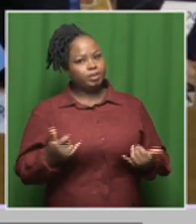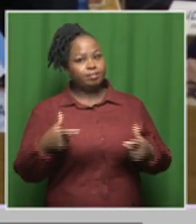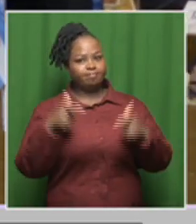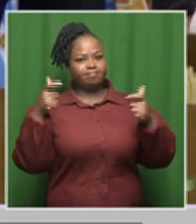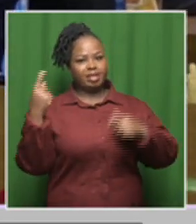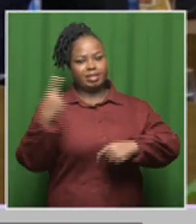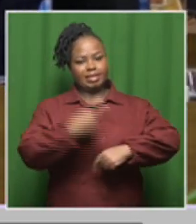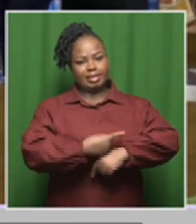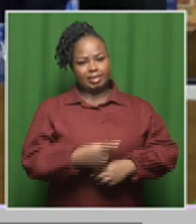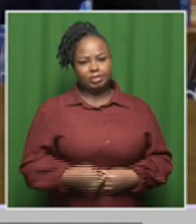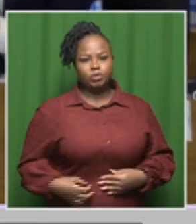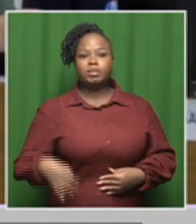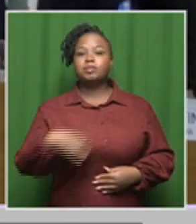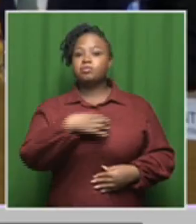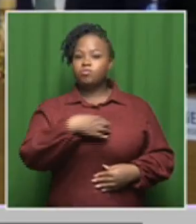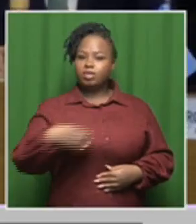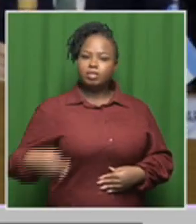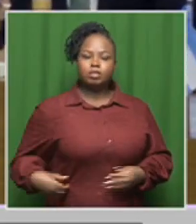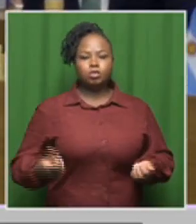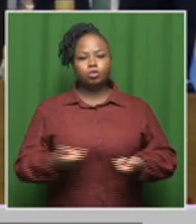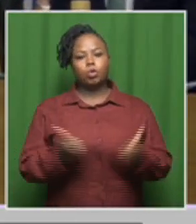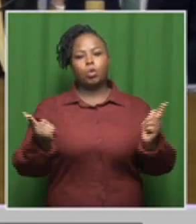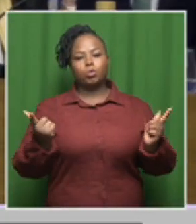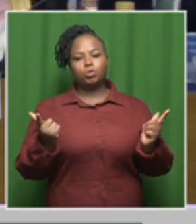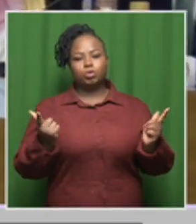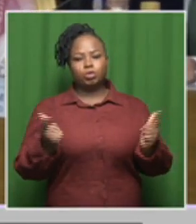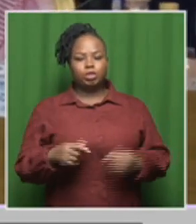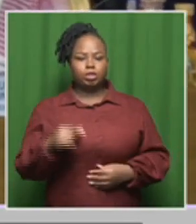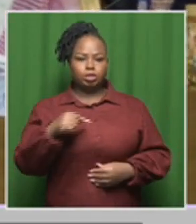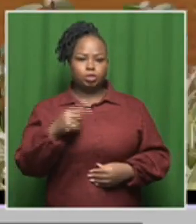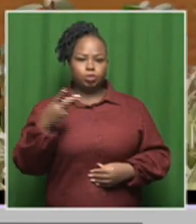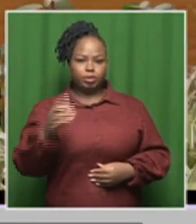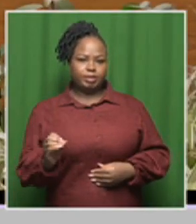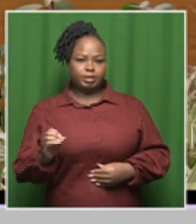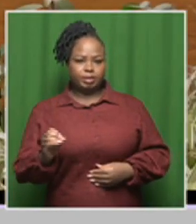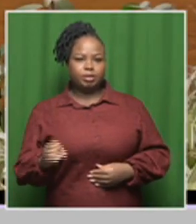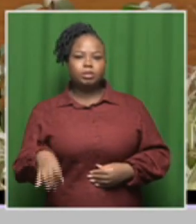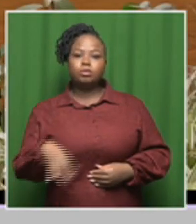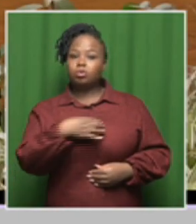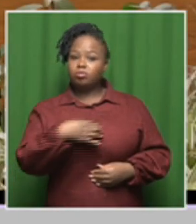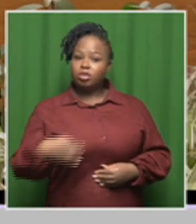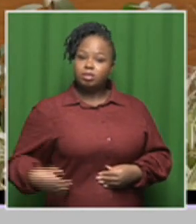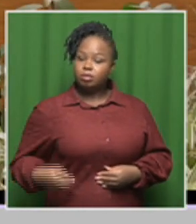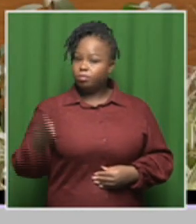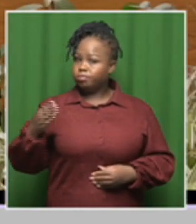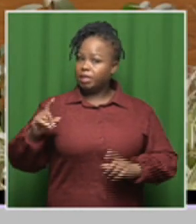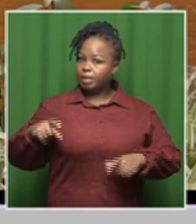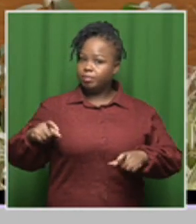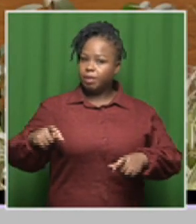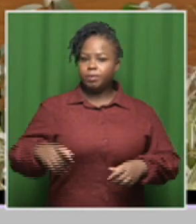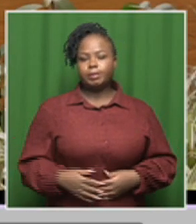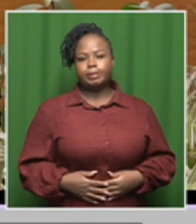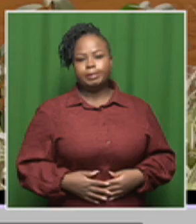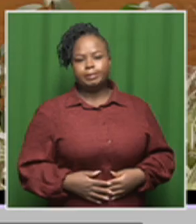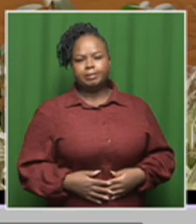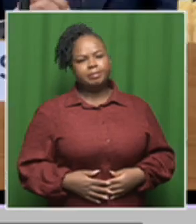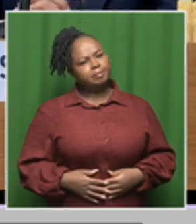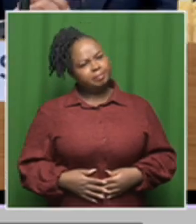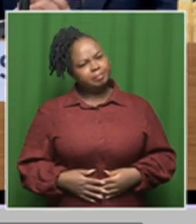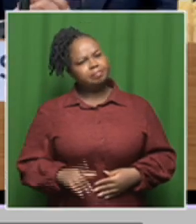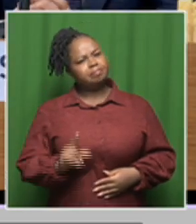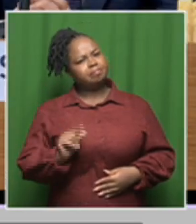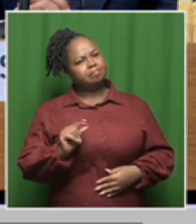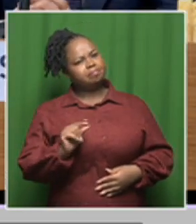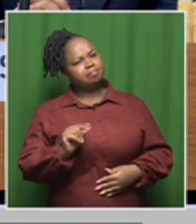day. The president will launch the G20 presidency in Cape Town. It'll be quite interesting